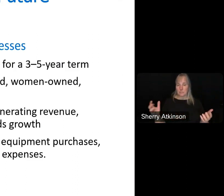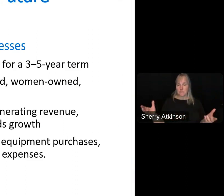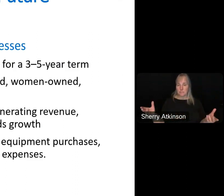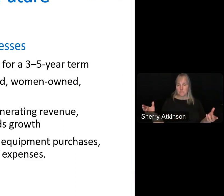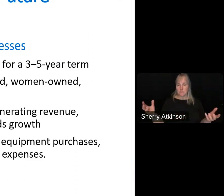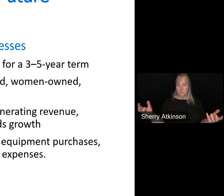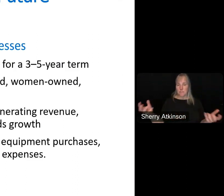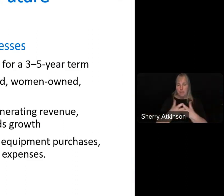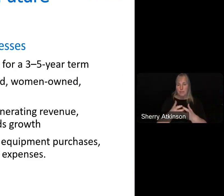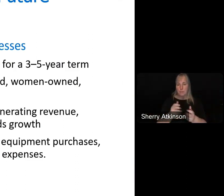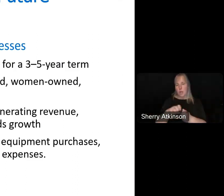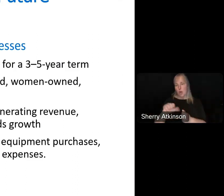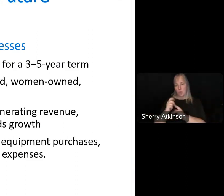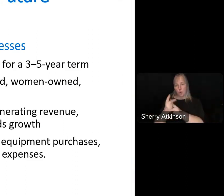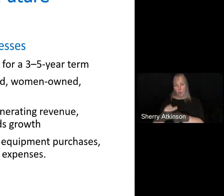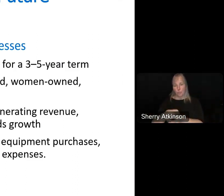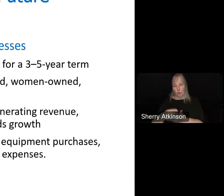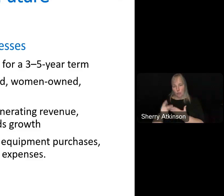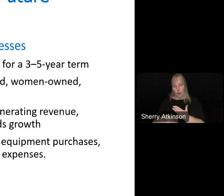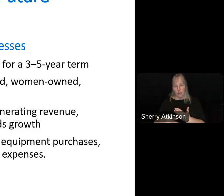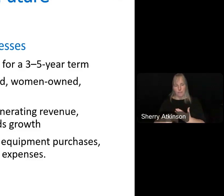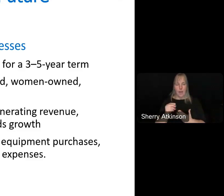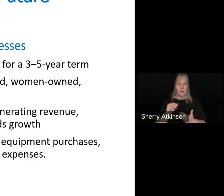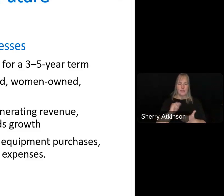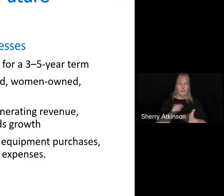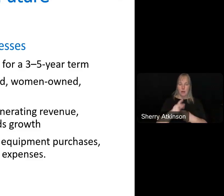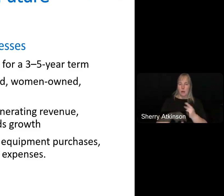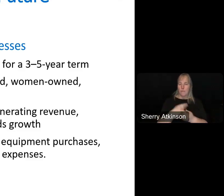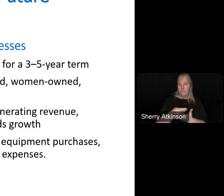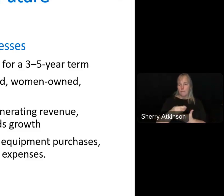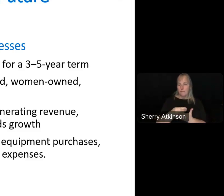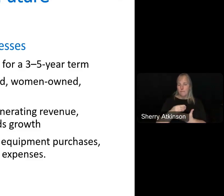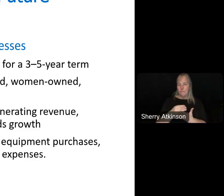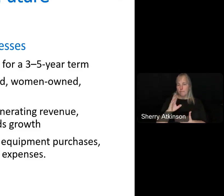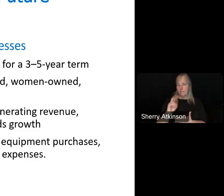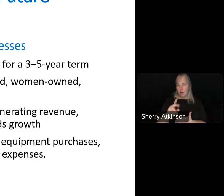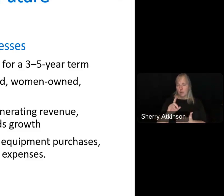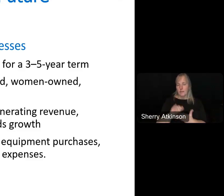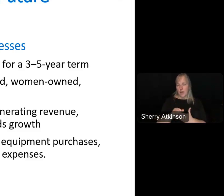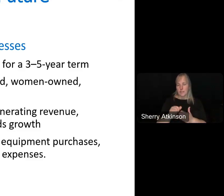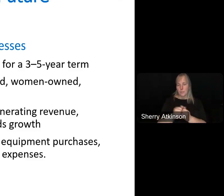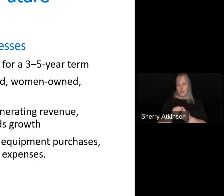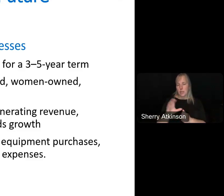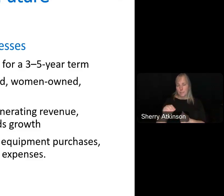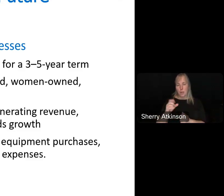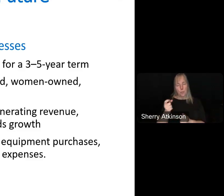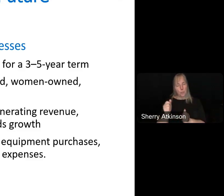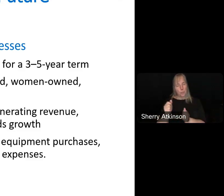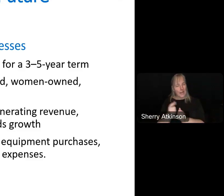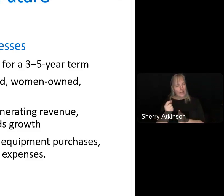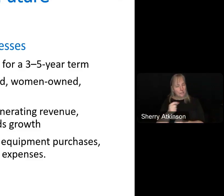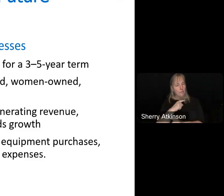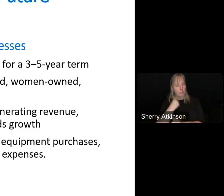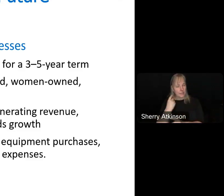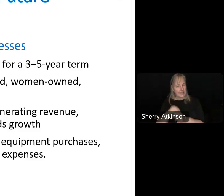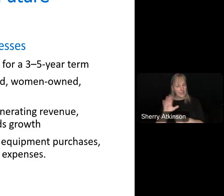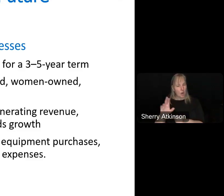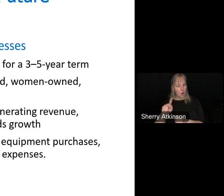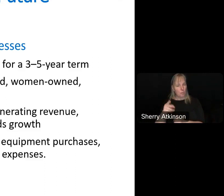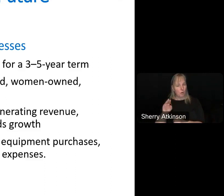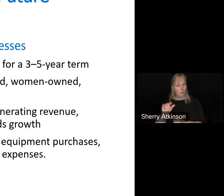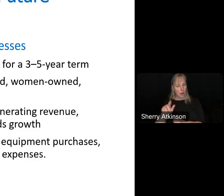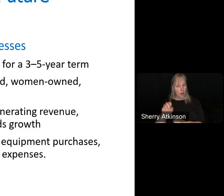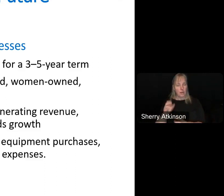program. And this type of fund is like with companies with maybe a little bit of a riskier profile. They may be